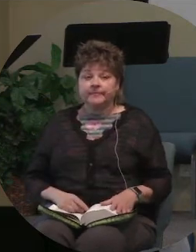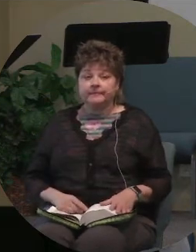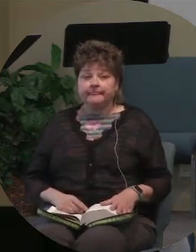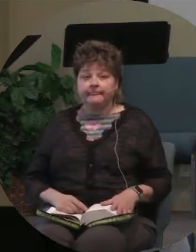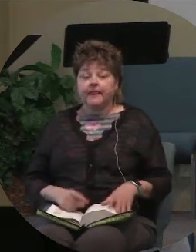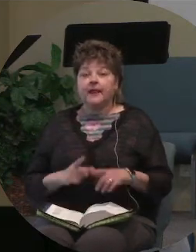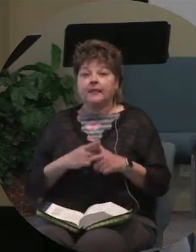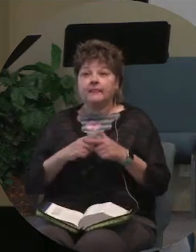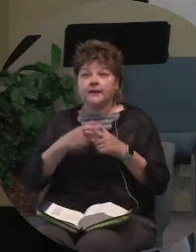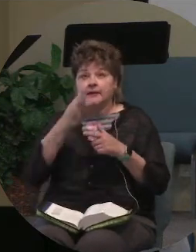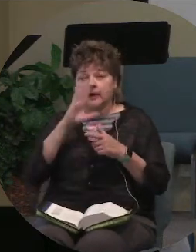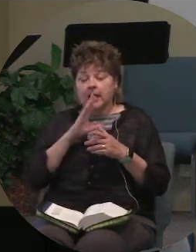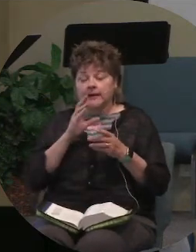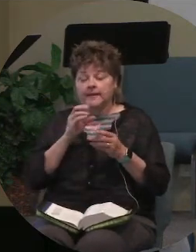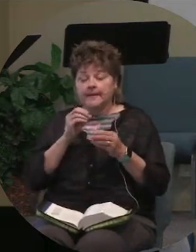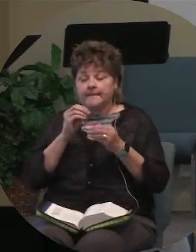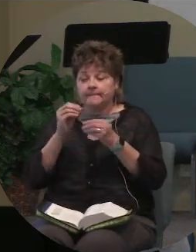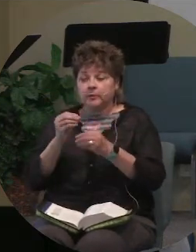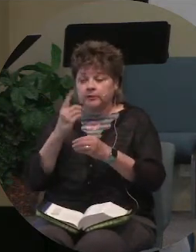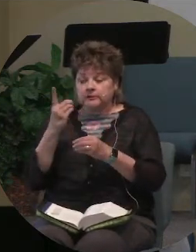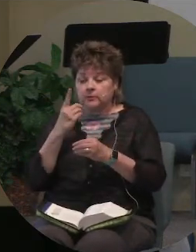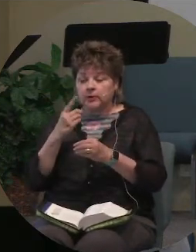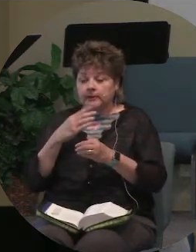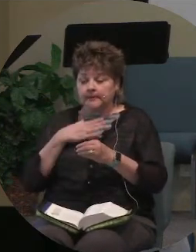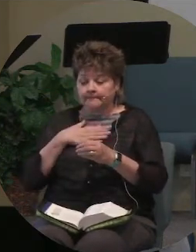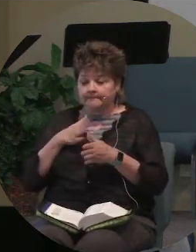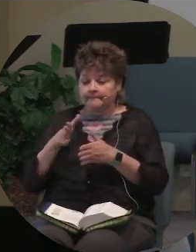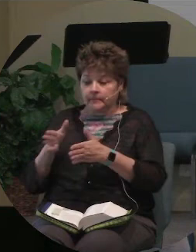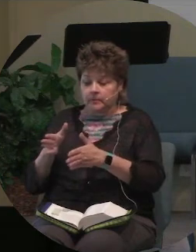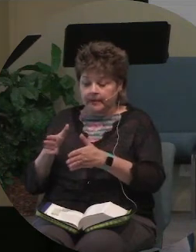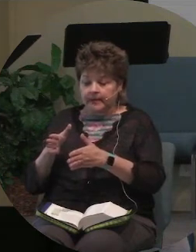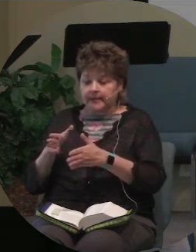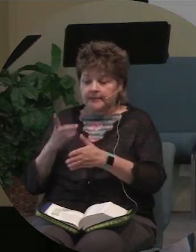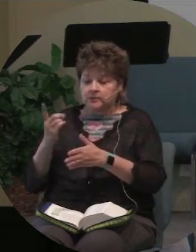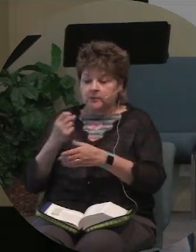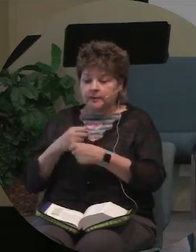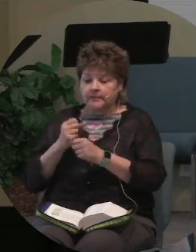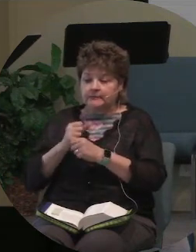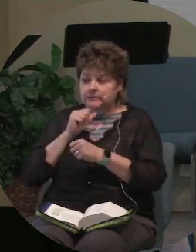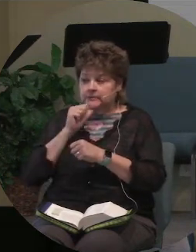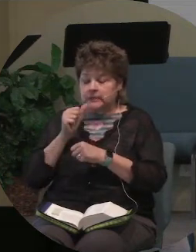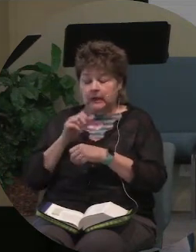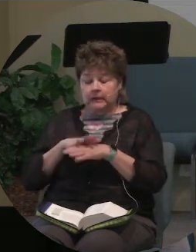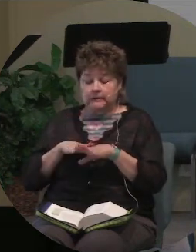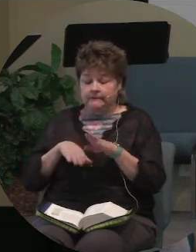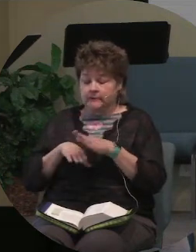And then God, put someone in my path, someone that makes me so uncomfortable,